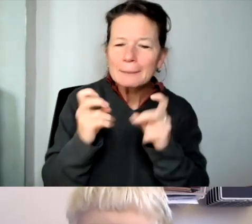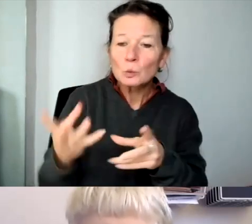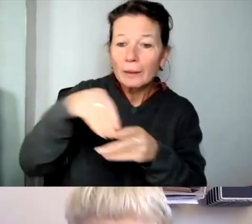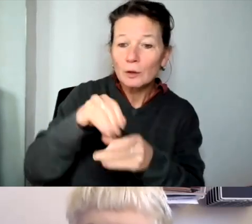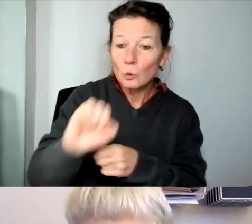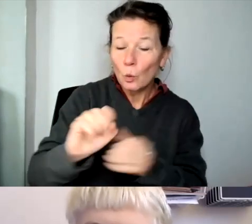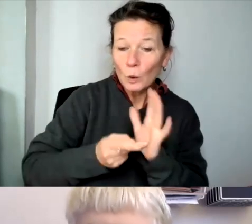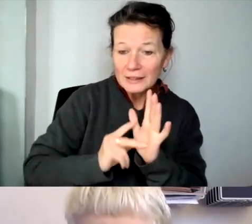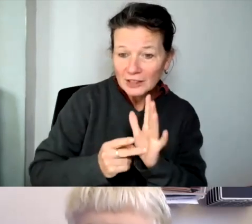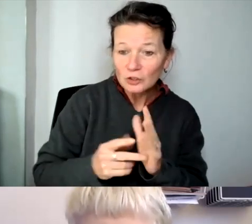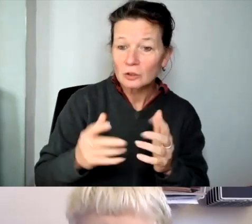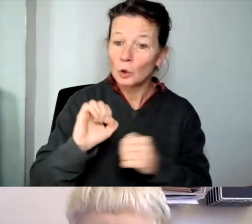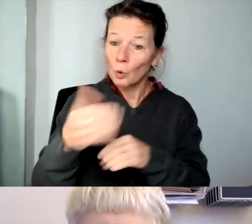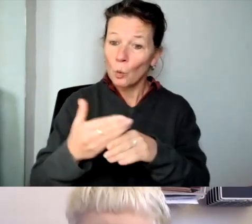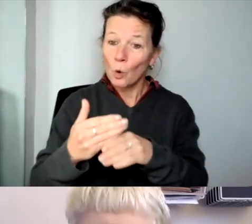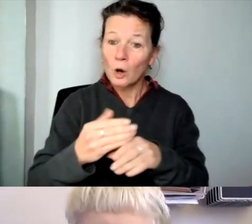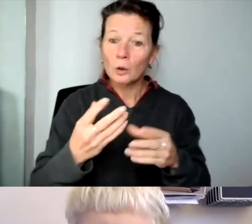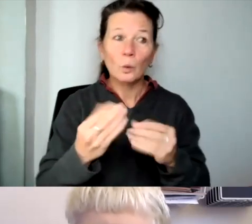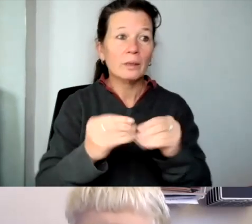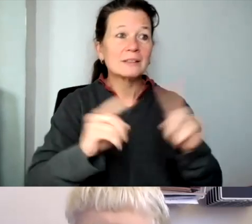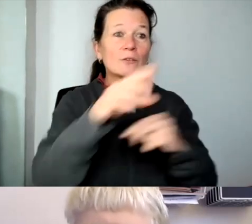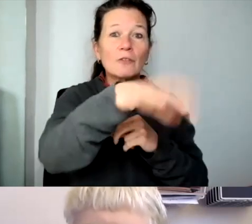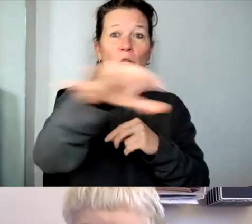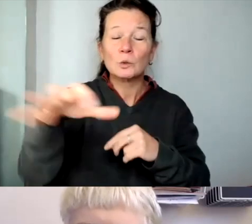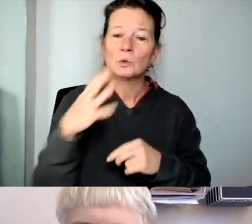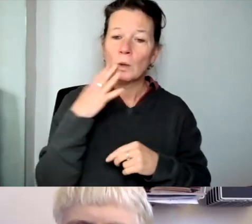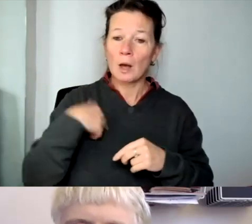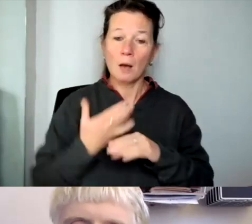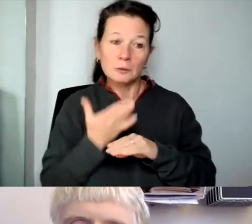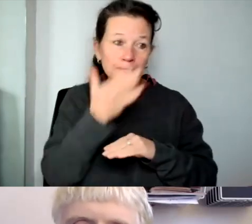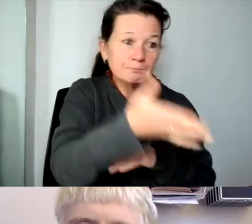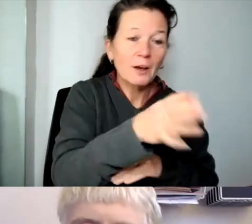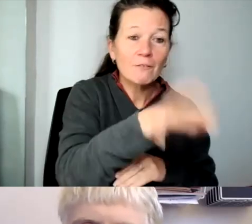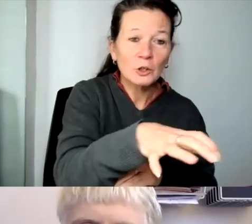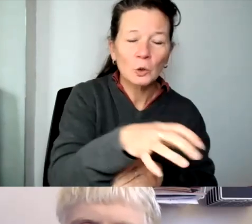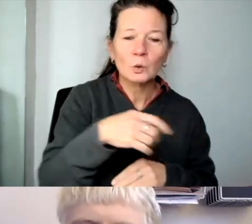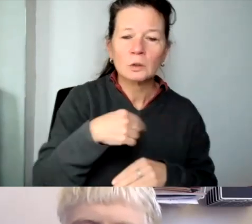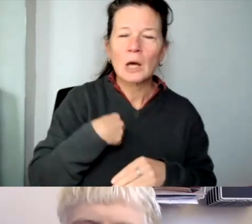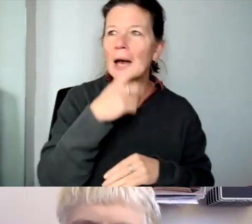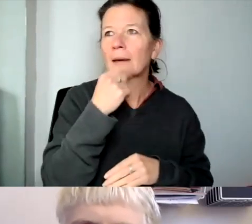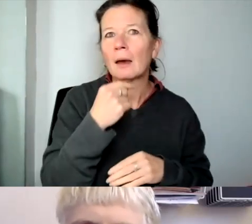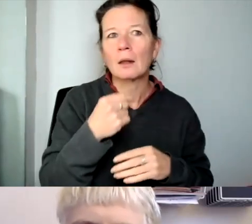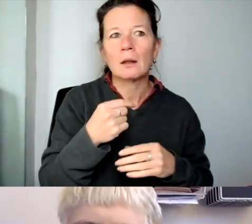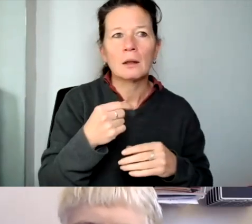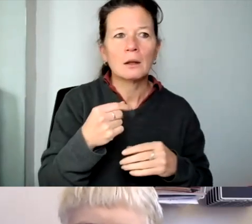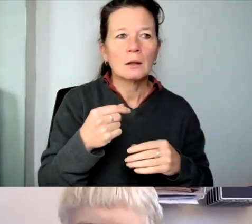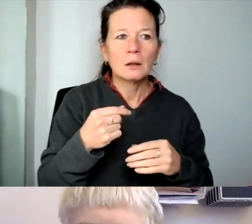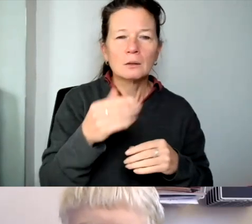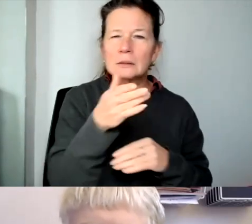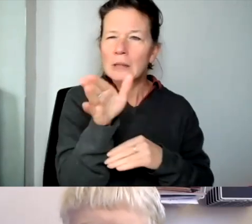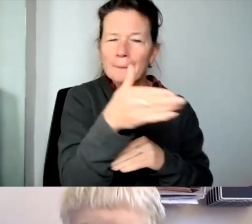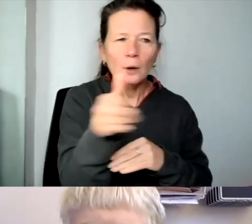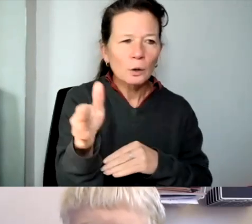with venues, so that when I, as an artist, am going into venues, I can be sort of mirroring or, you know, signposting